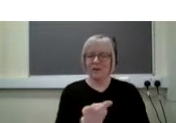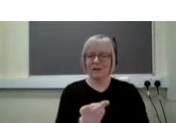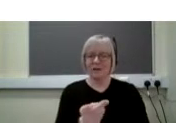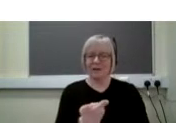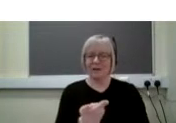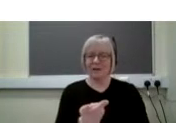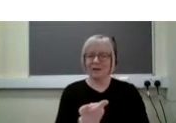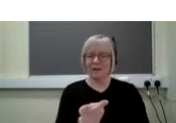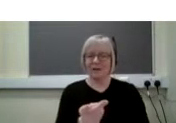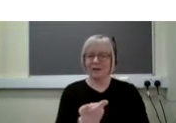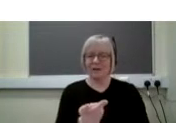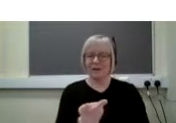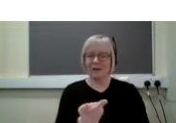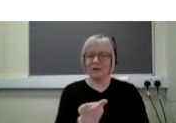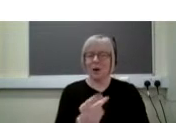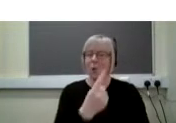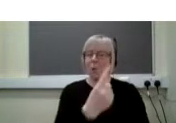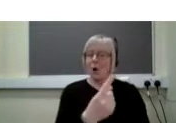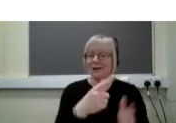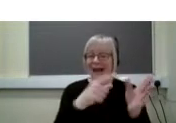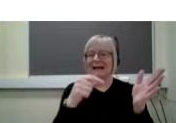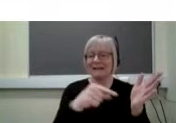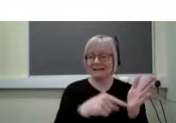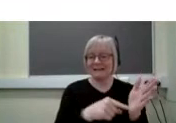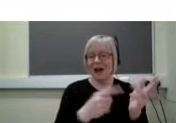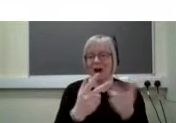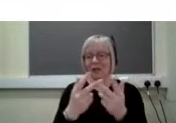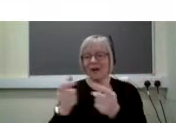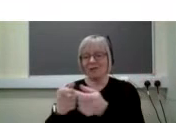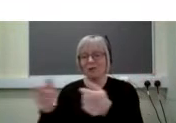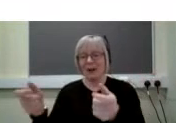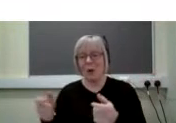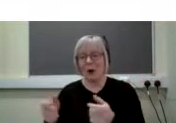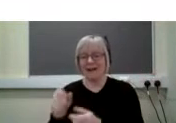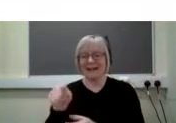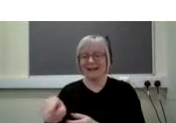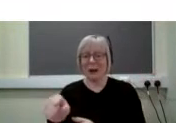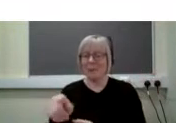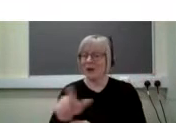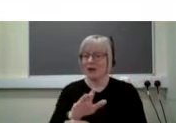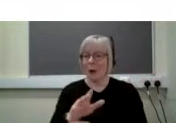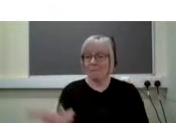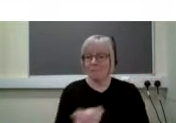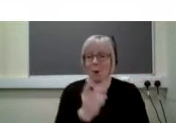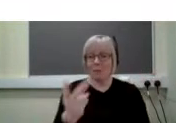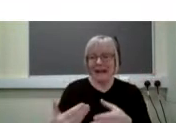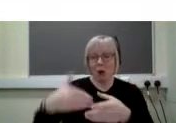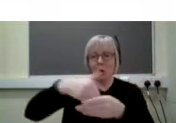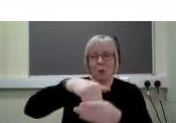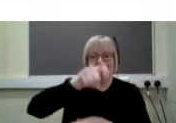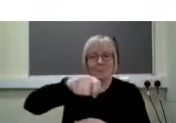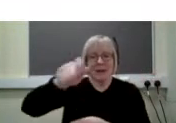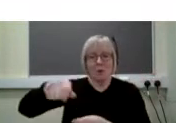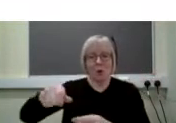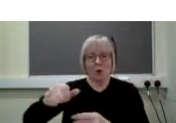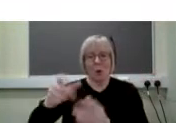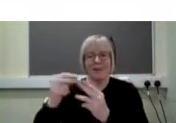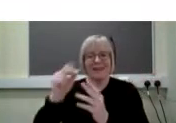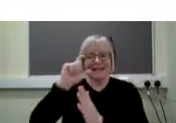other one is a policy framework, neither of them actually acknowledge people with disabilities, and they definitely